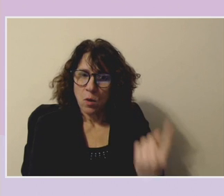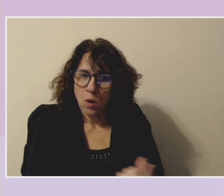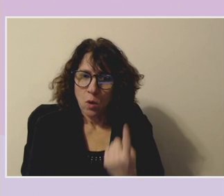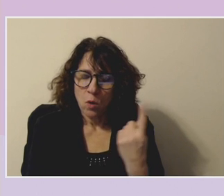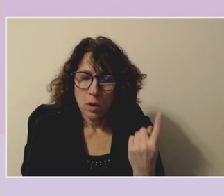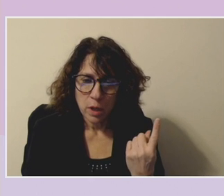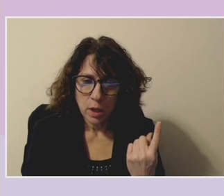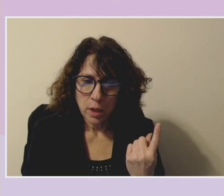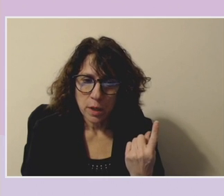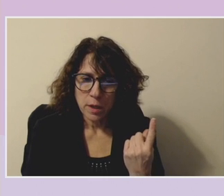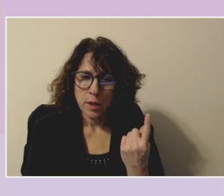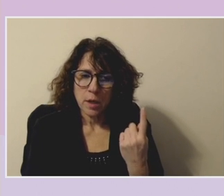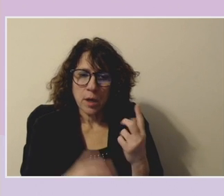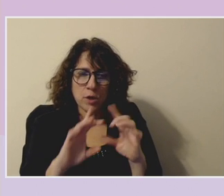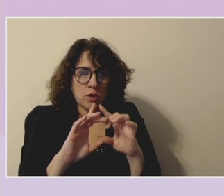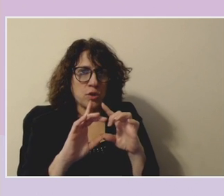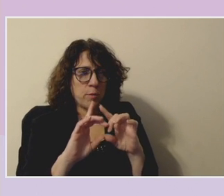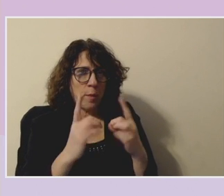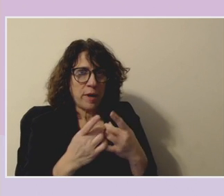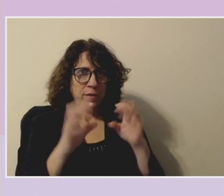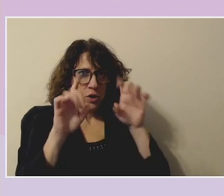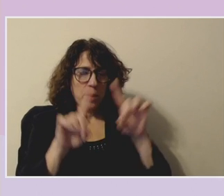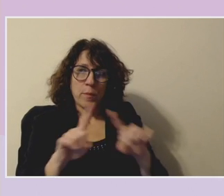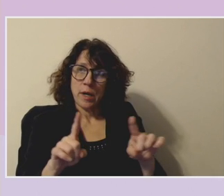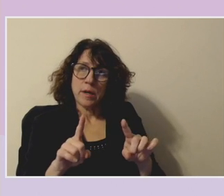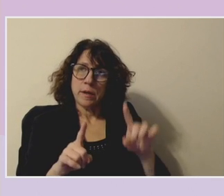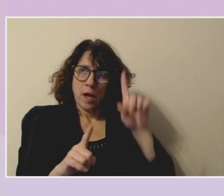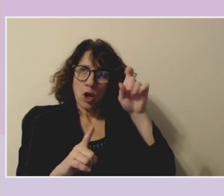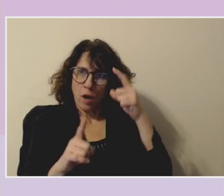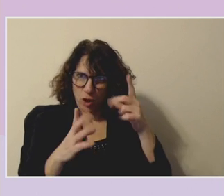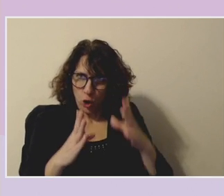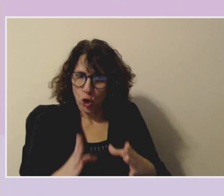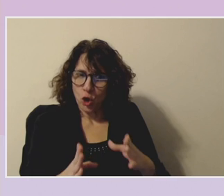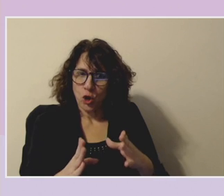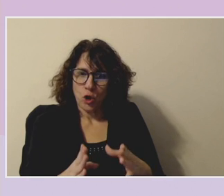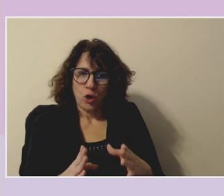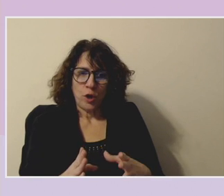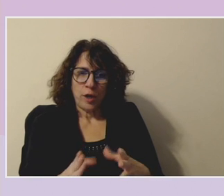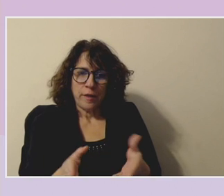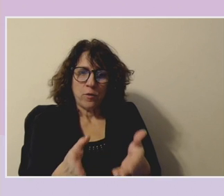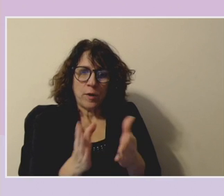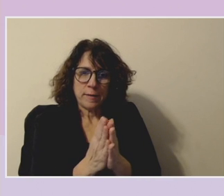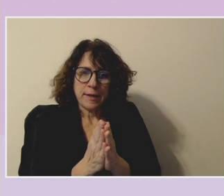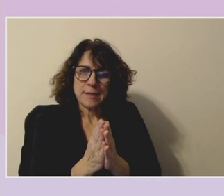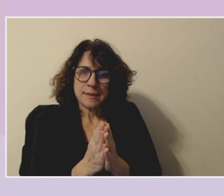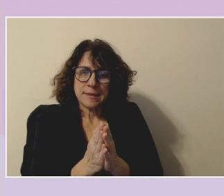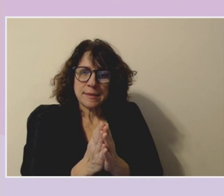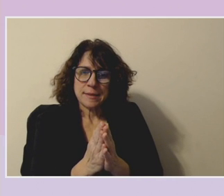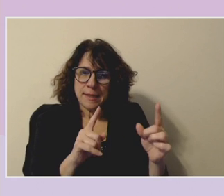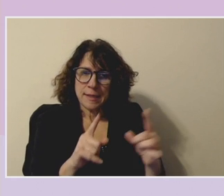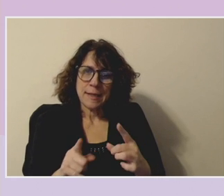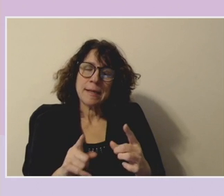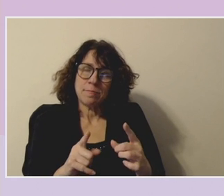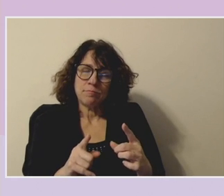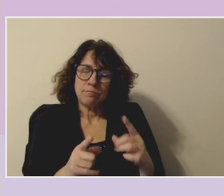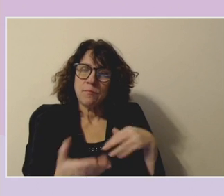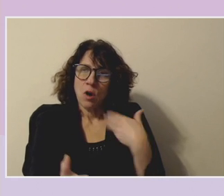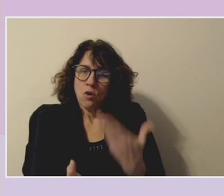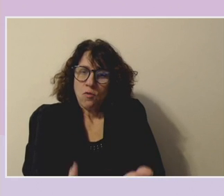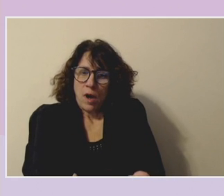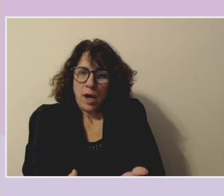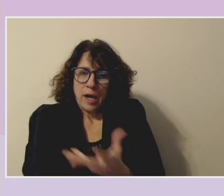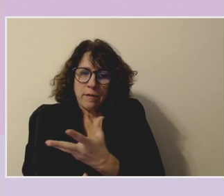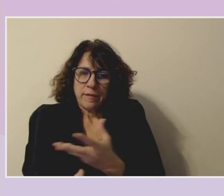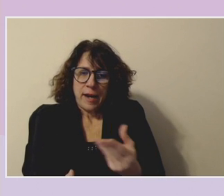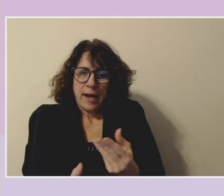the office of our governor, the request came in the middle of the pandemic. So that was not, of course, an ideal